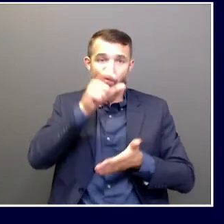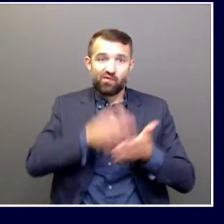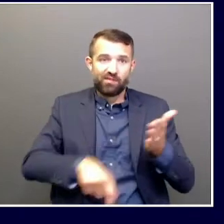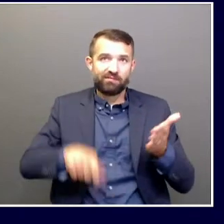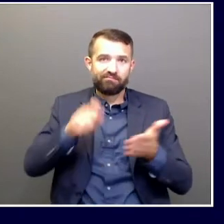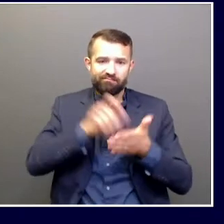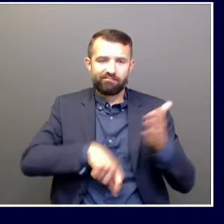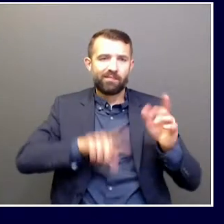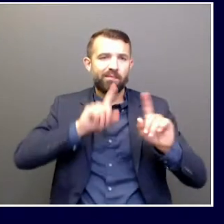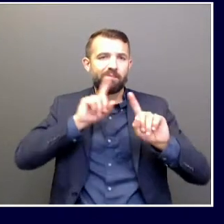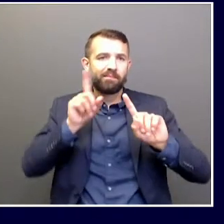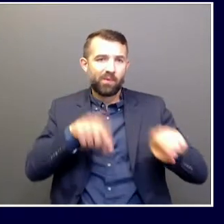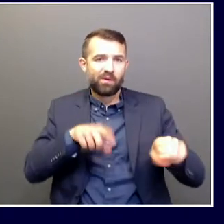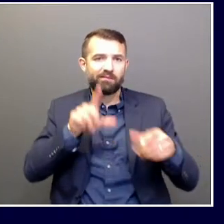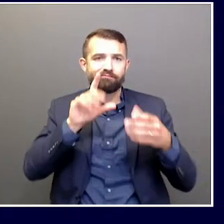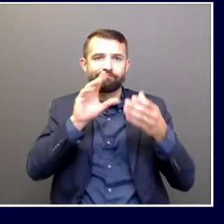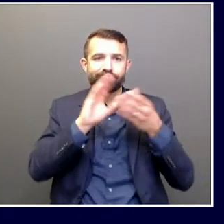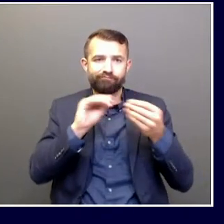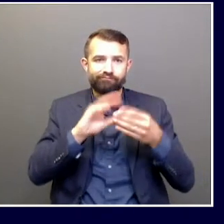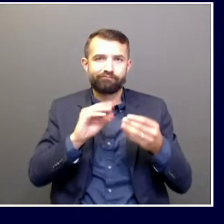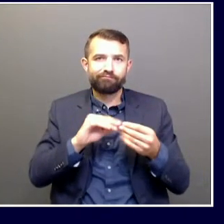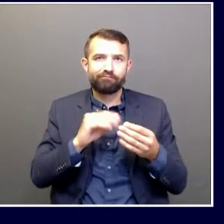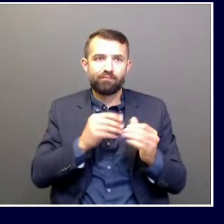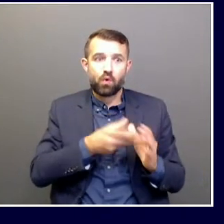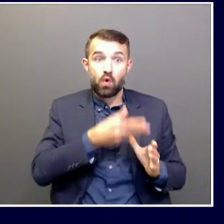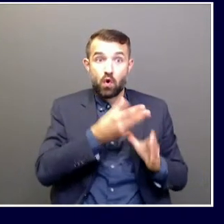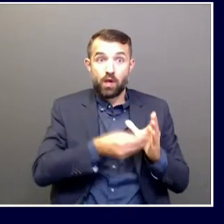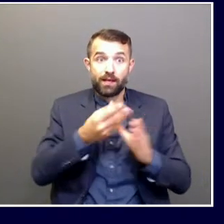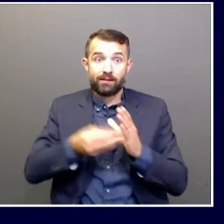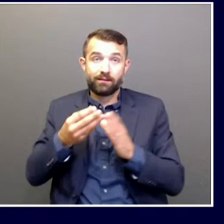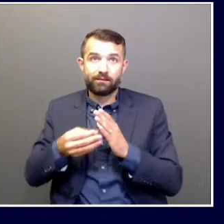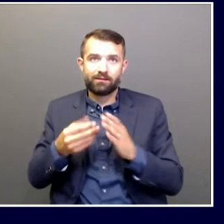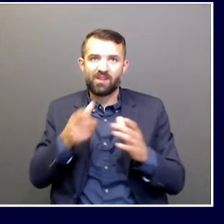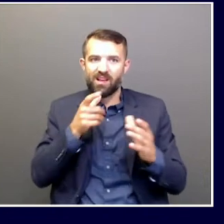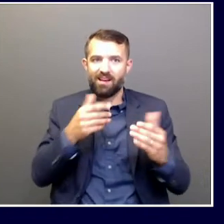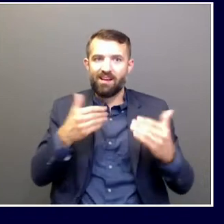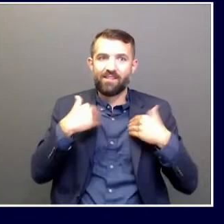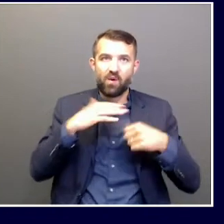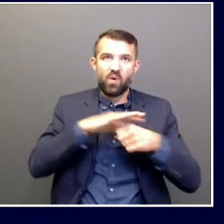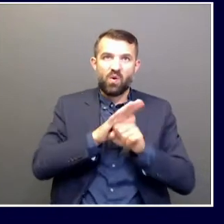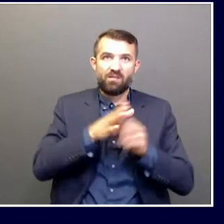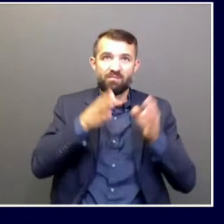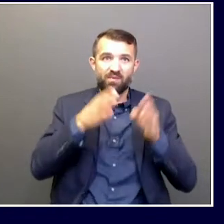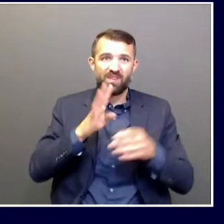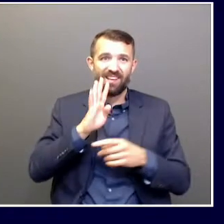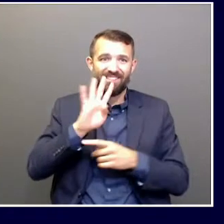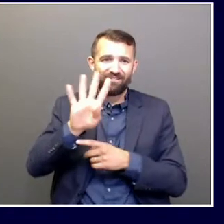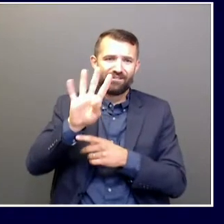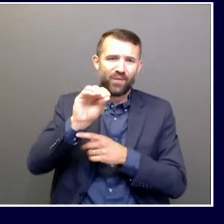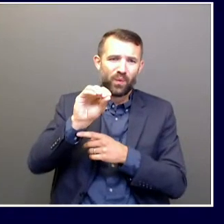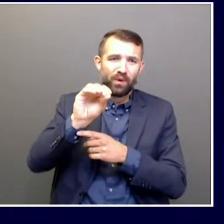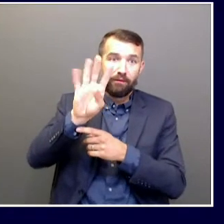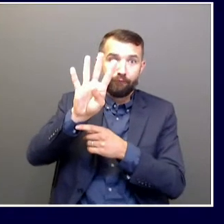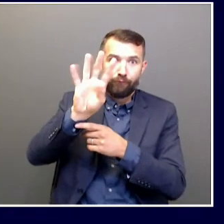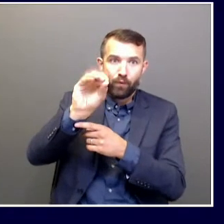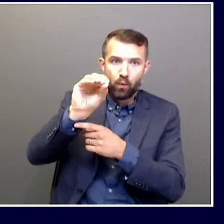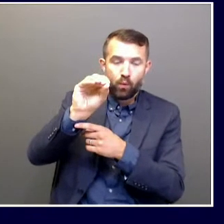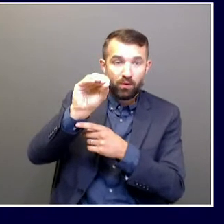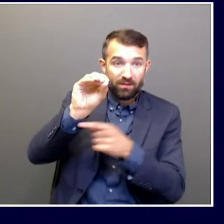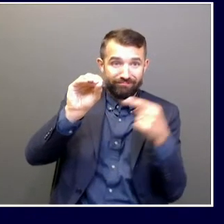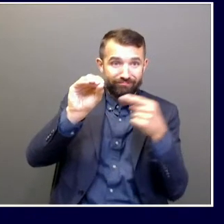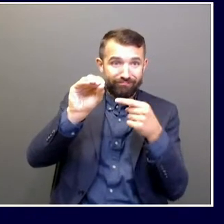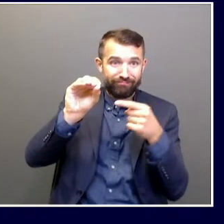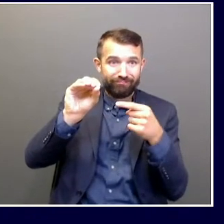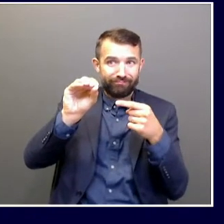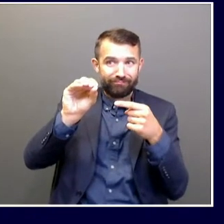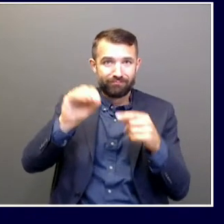have died with COVID. And one of them was a 40-year-old individual. And it's reported that he was one of 17 Mainers in their